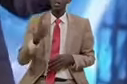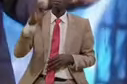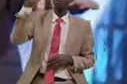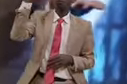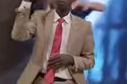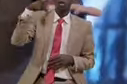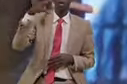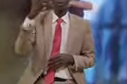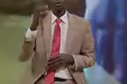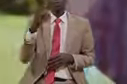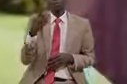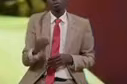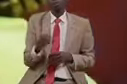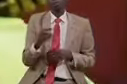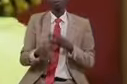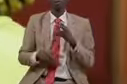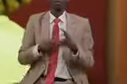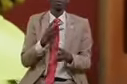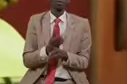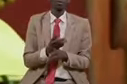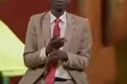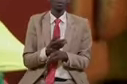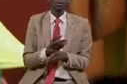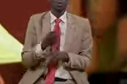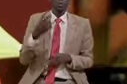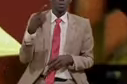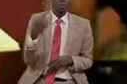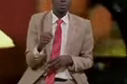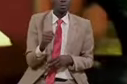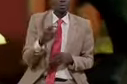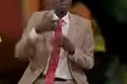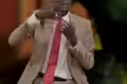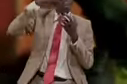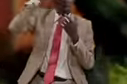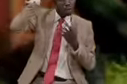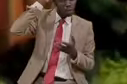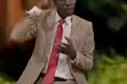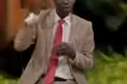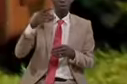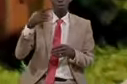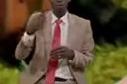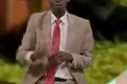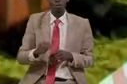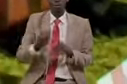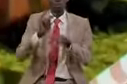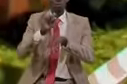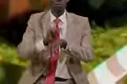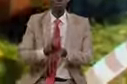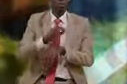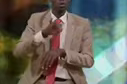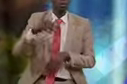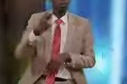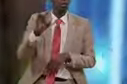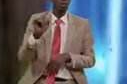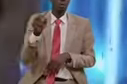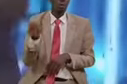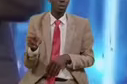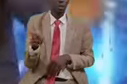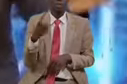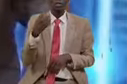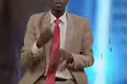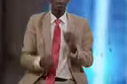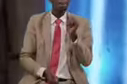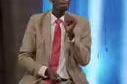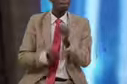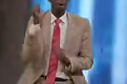the world, is the Lamb, is the Lion of the tribe of Judah, the most powerful,